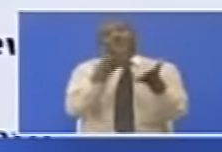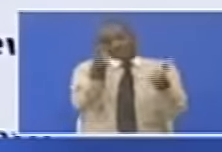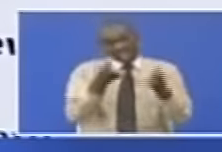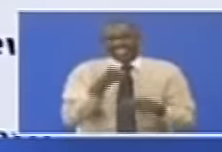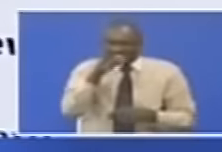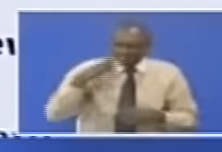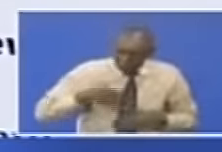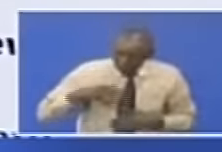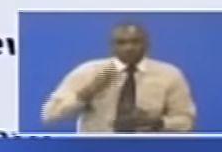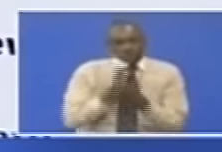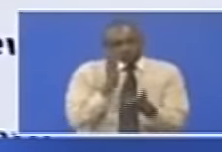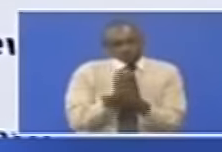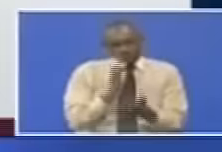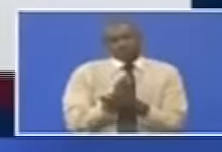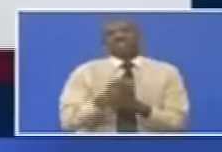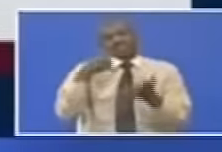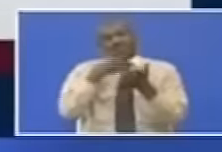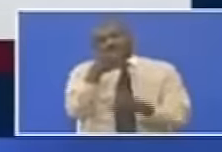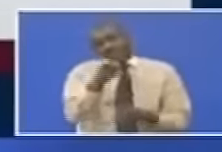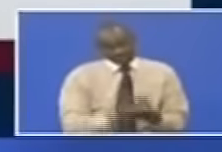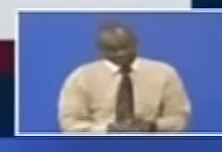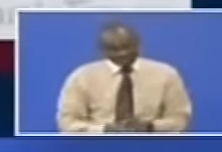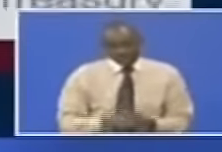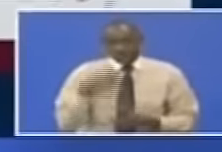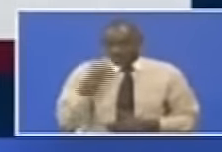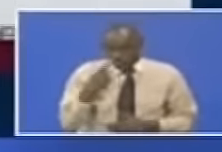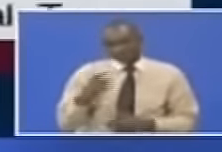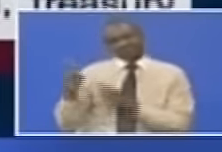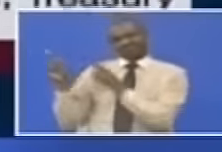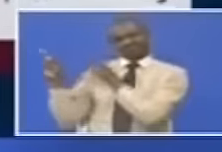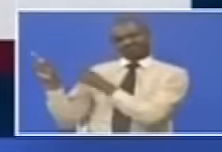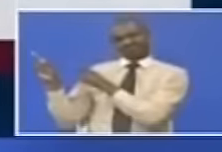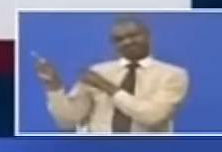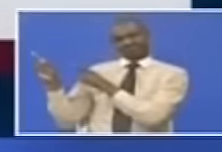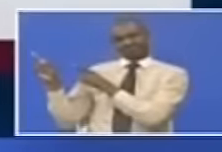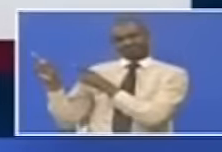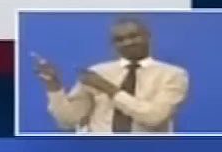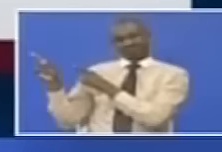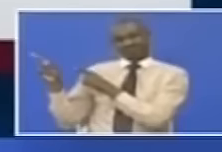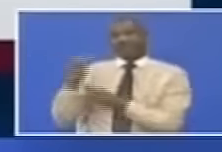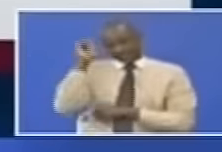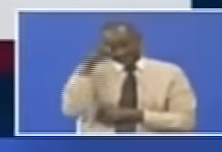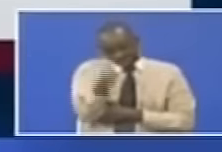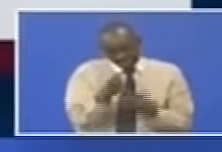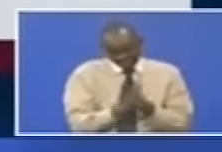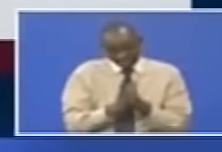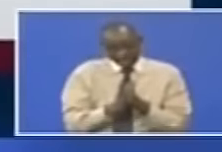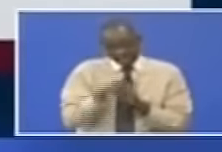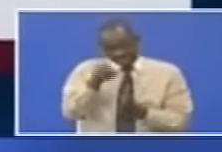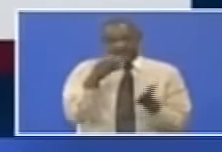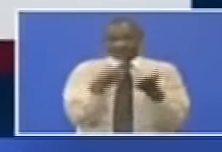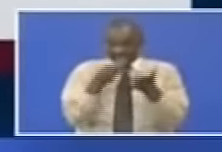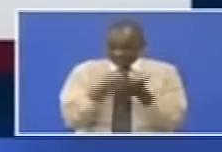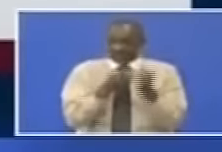are persons of interest in the Eurobond saga. They are Joseph Kinyua, Chief of Staff at the Presidency, Cabinet Secretary for National